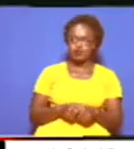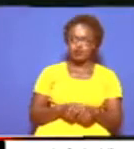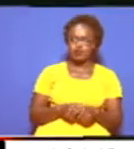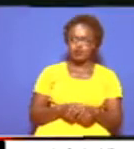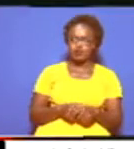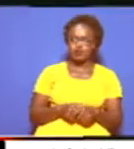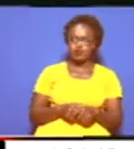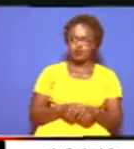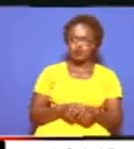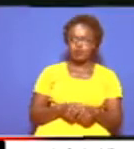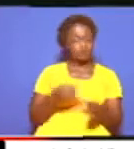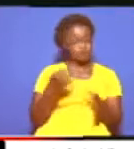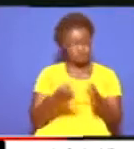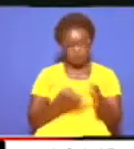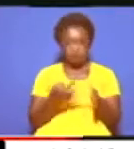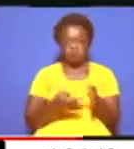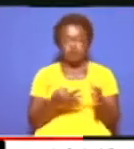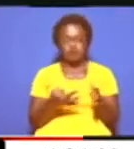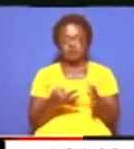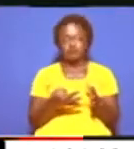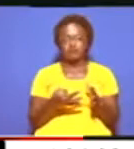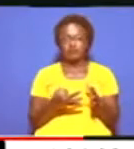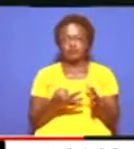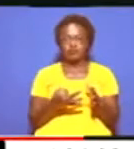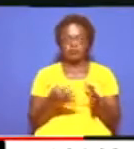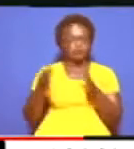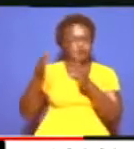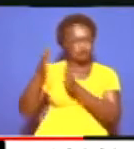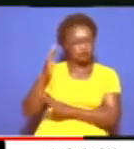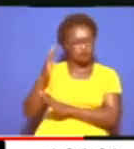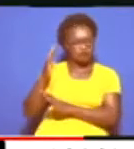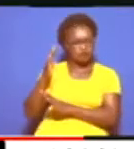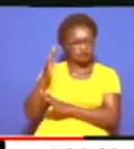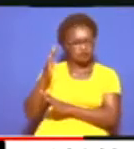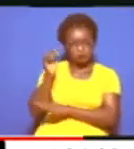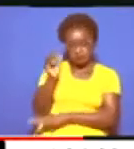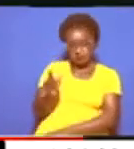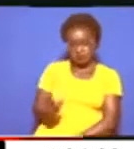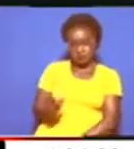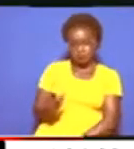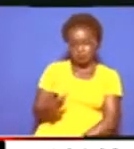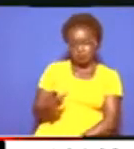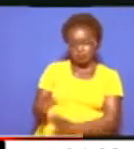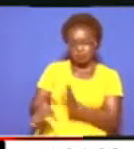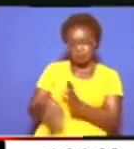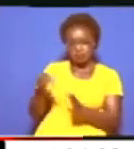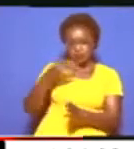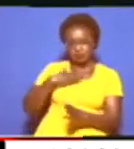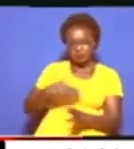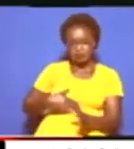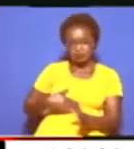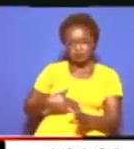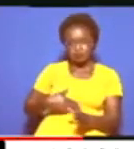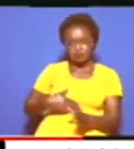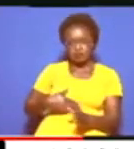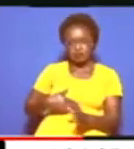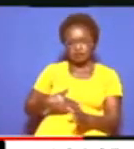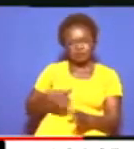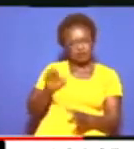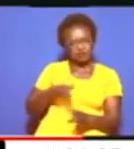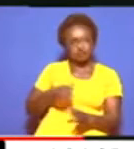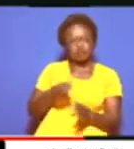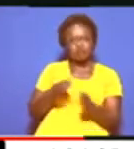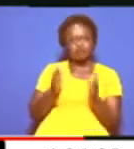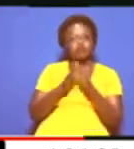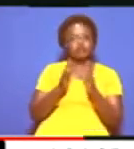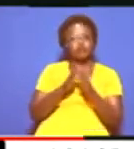The factory security guard was discovered in the female's toilet,